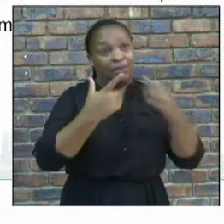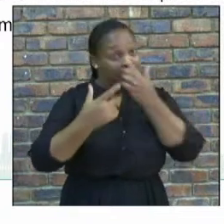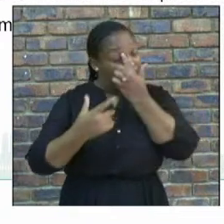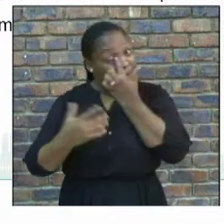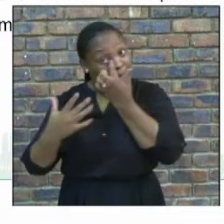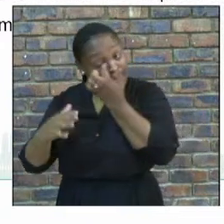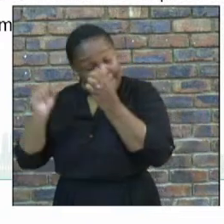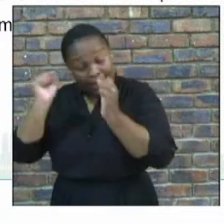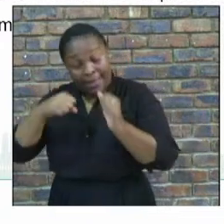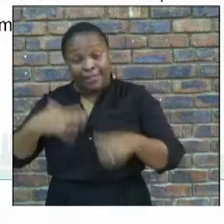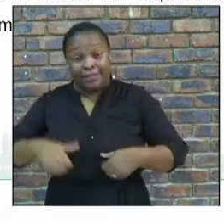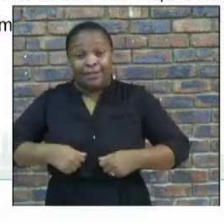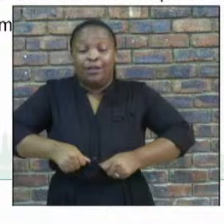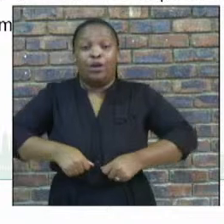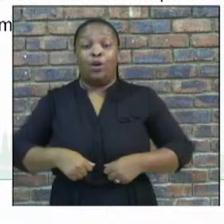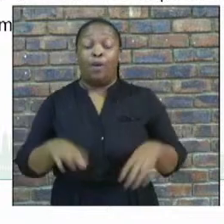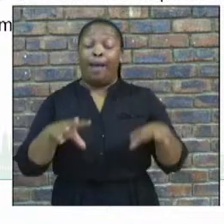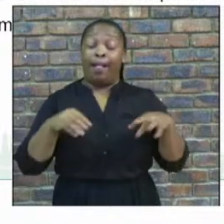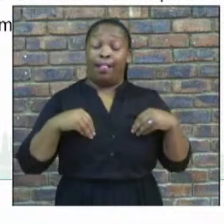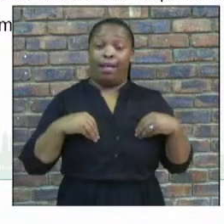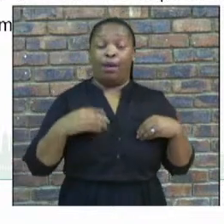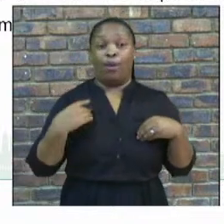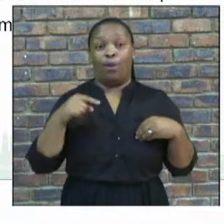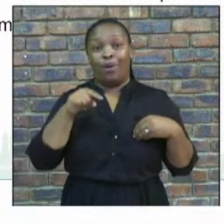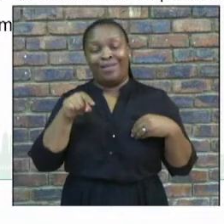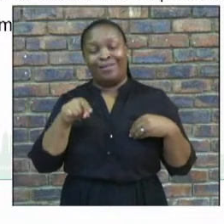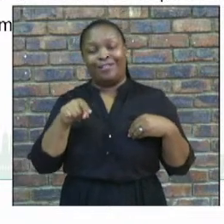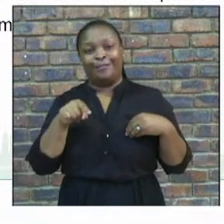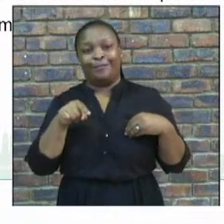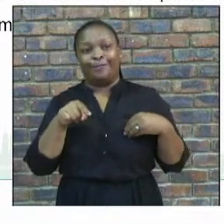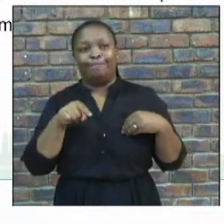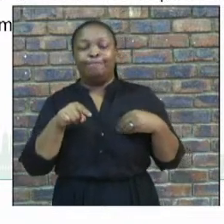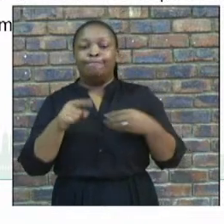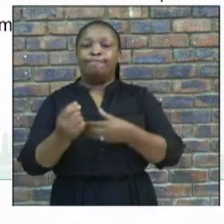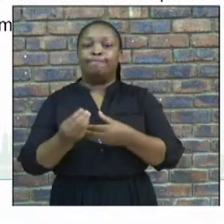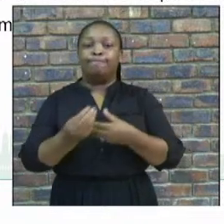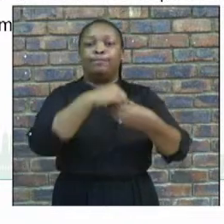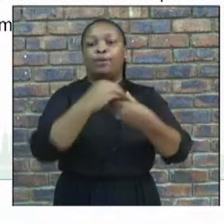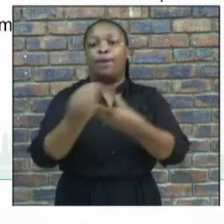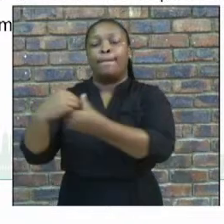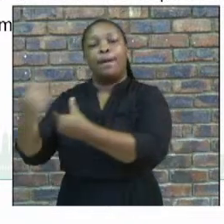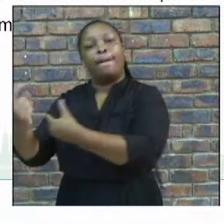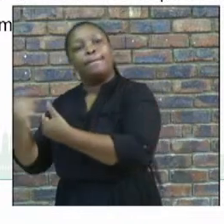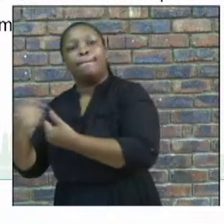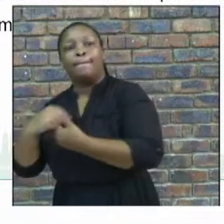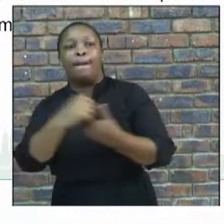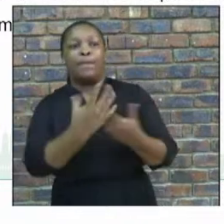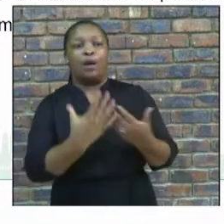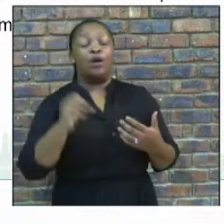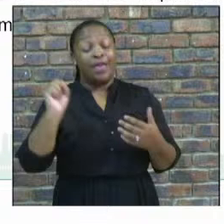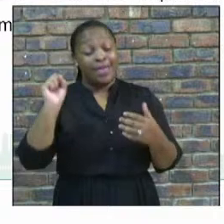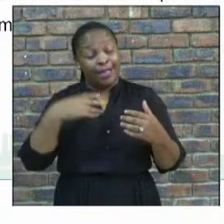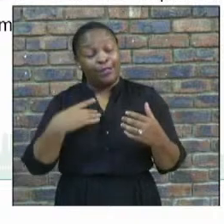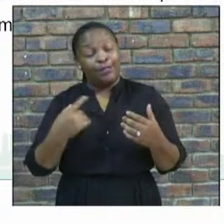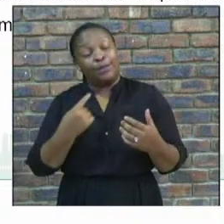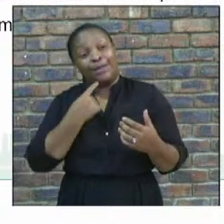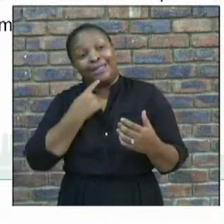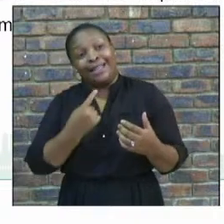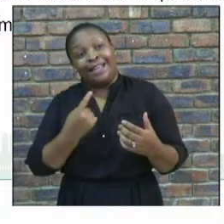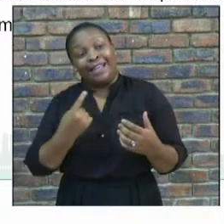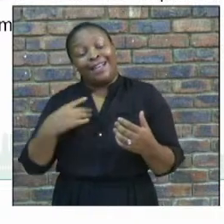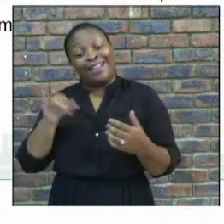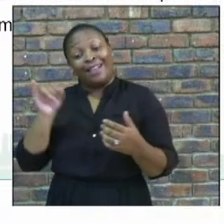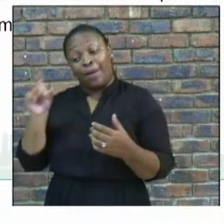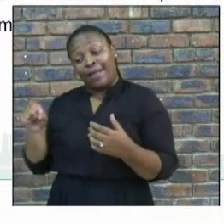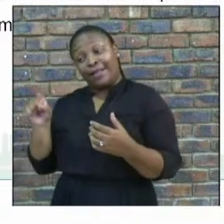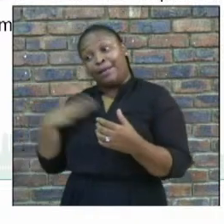dilution of participation of black persons. I've indicated that the